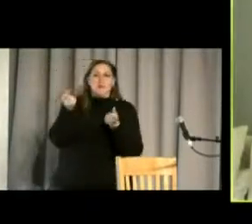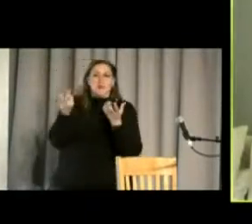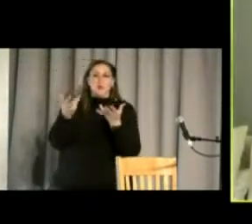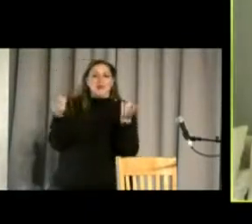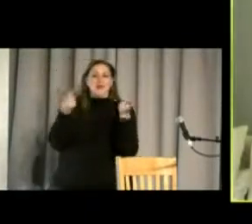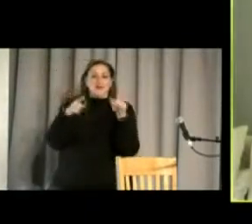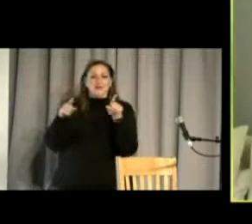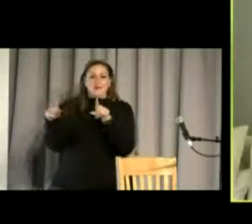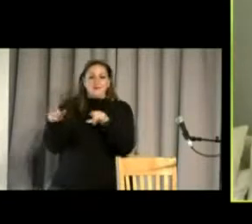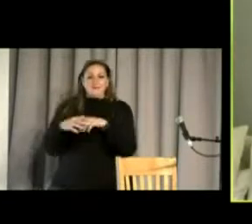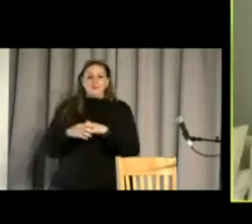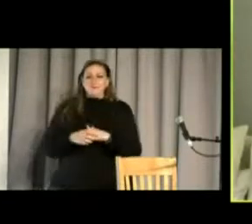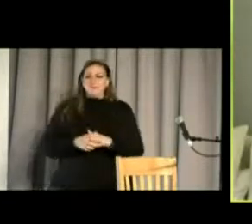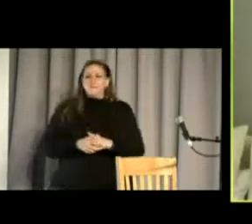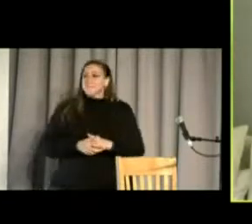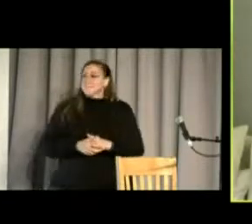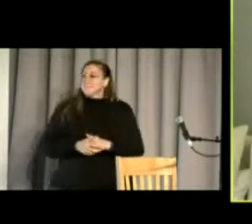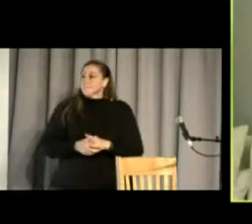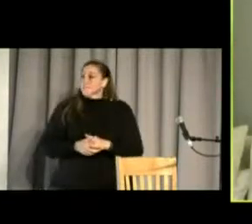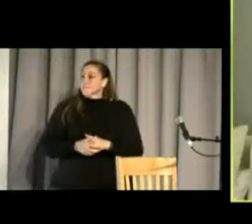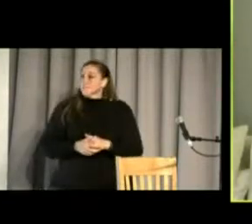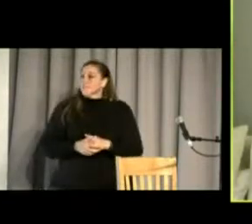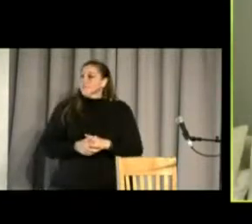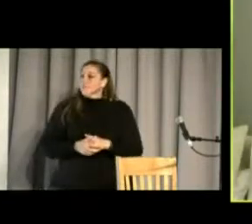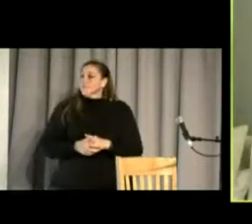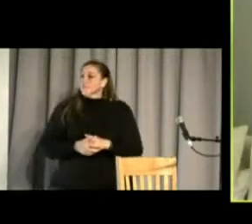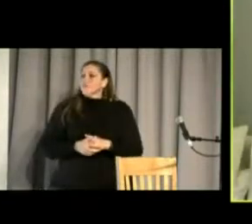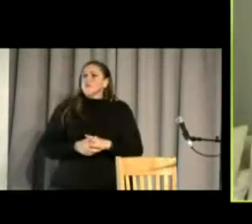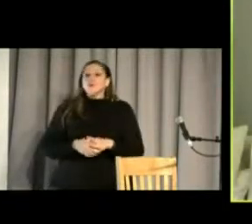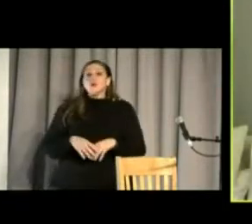different accents. So